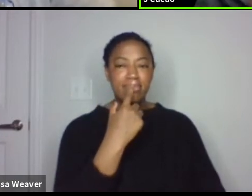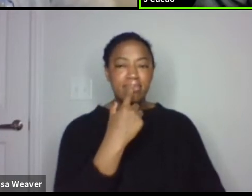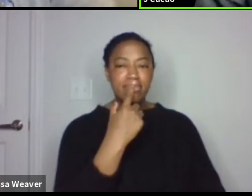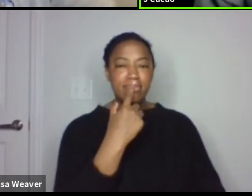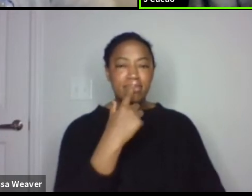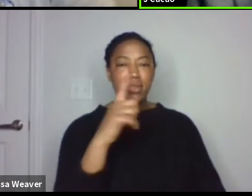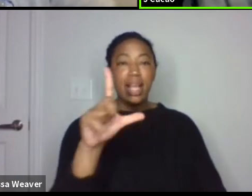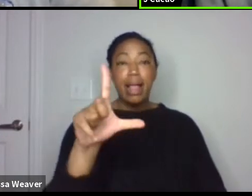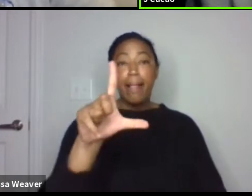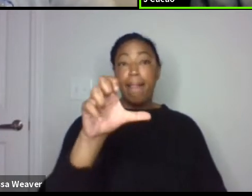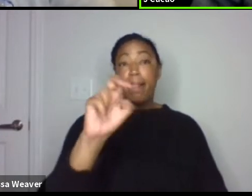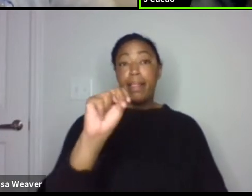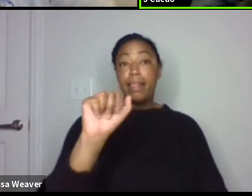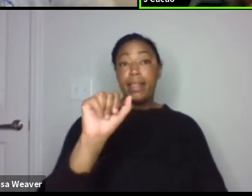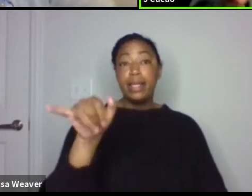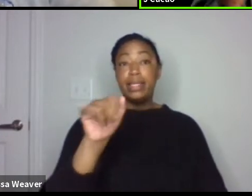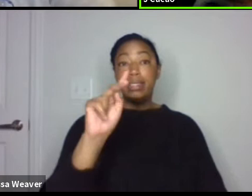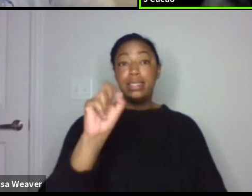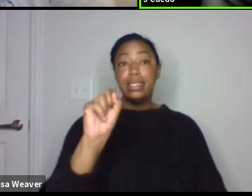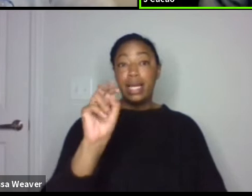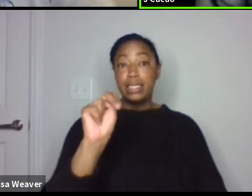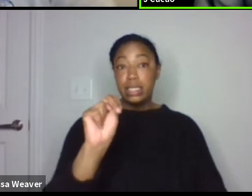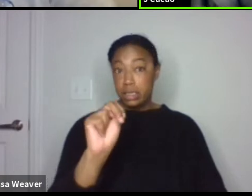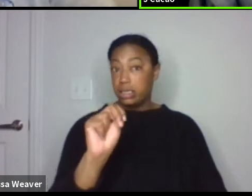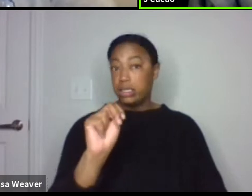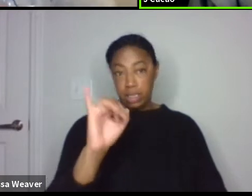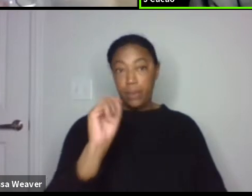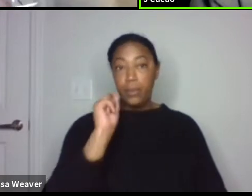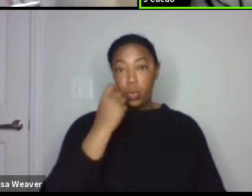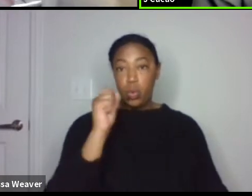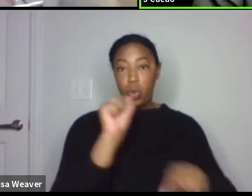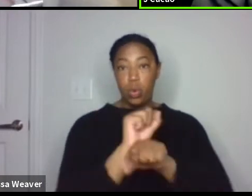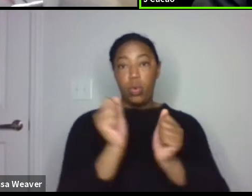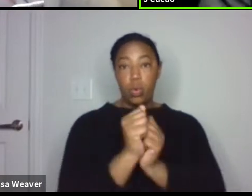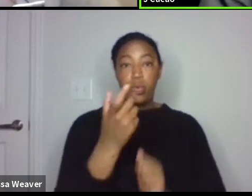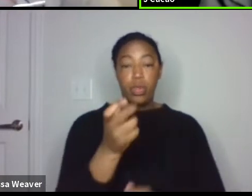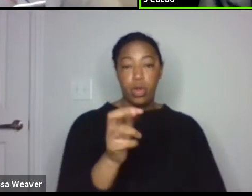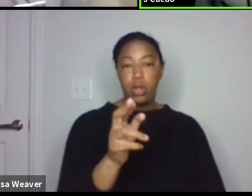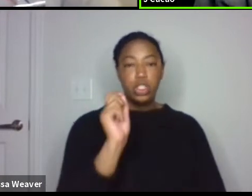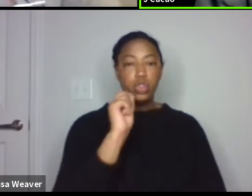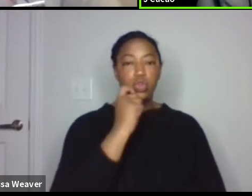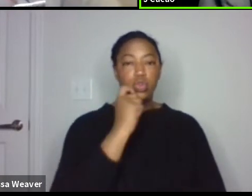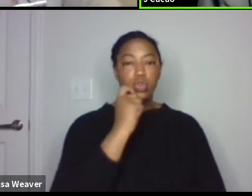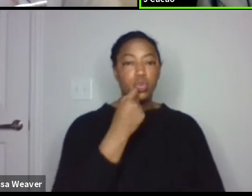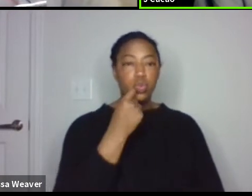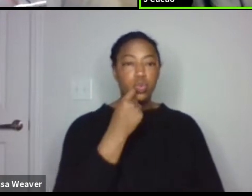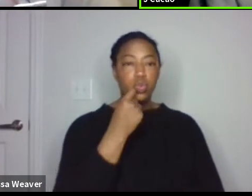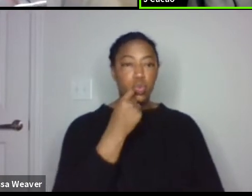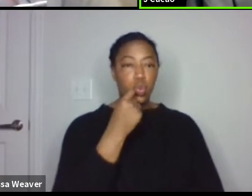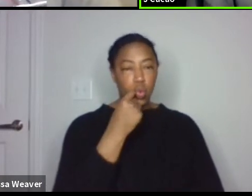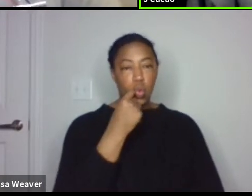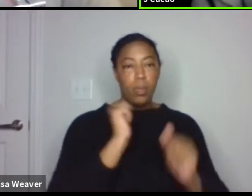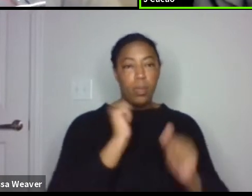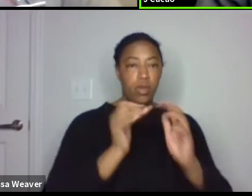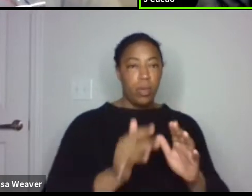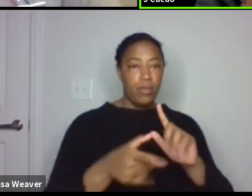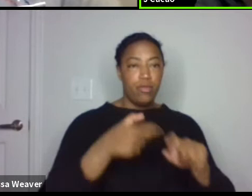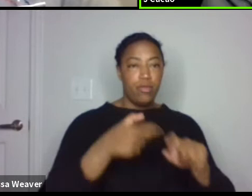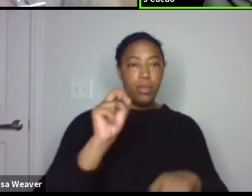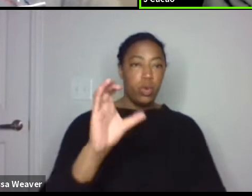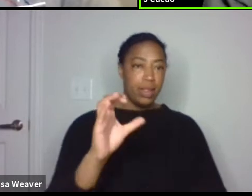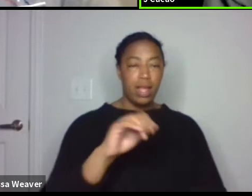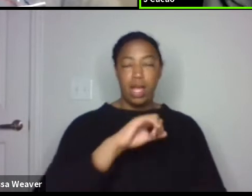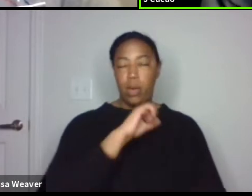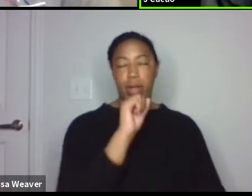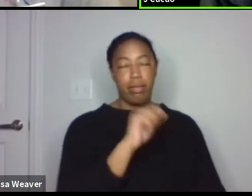Lena Jackson. That'd be dope to get a track with her. She's a dope artist out of North Carolina. She's dope. Would love to get a track